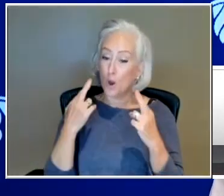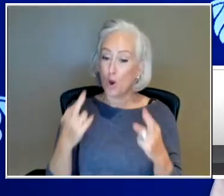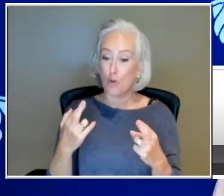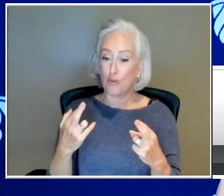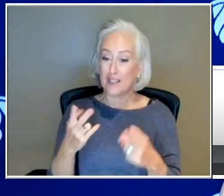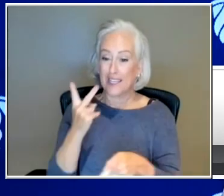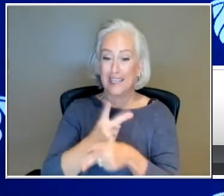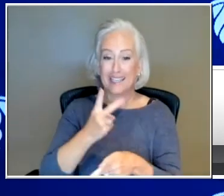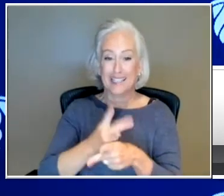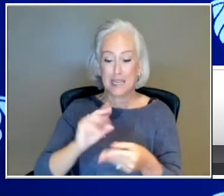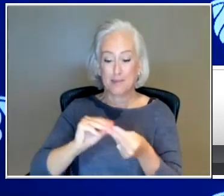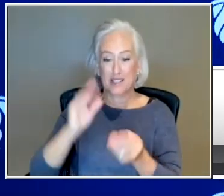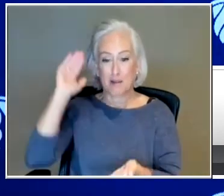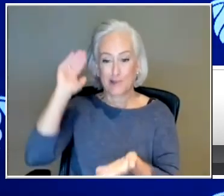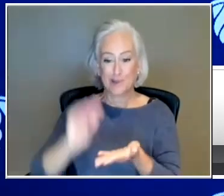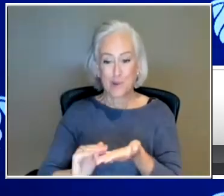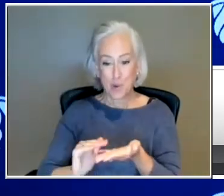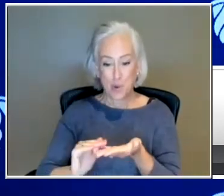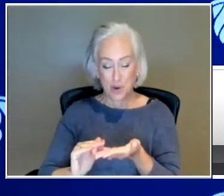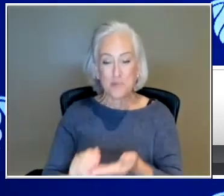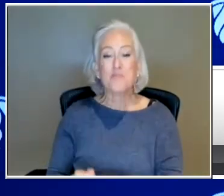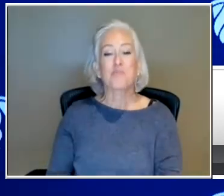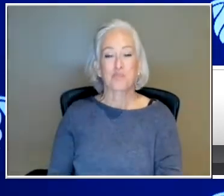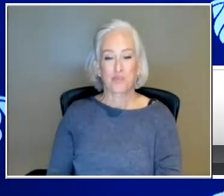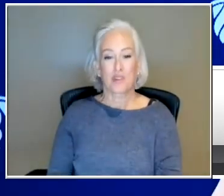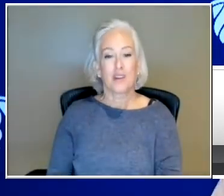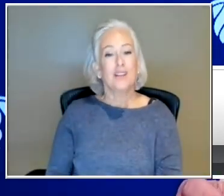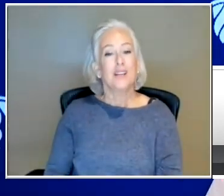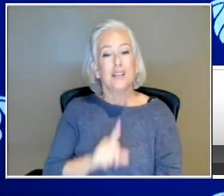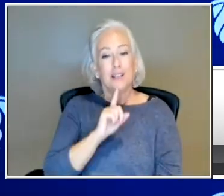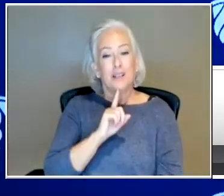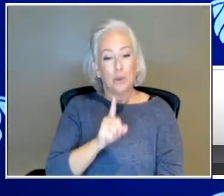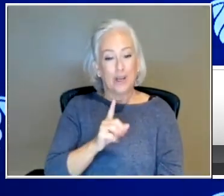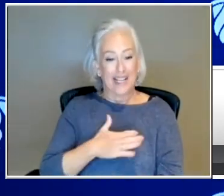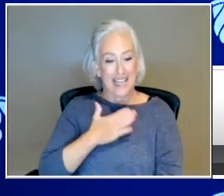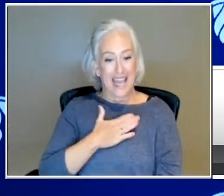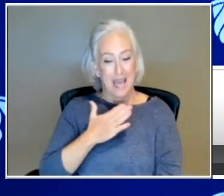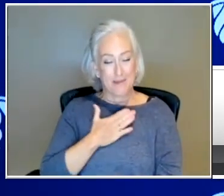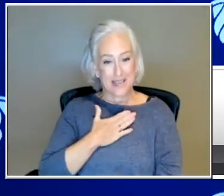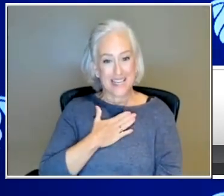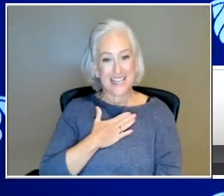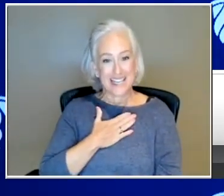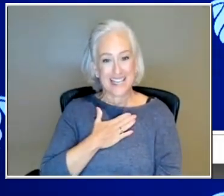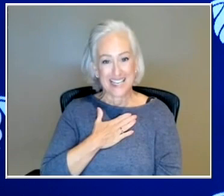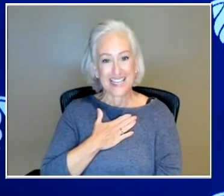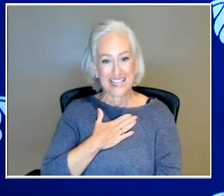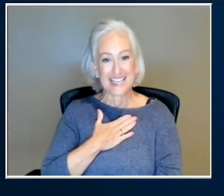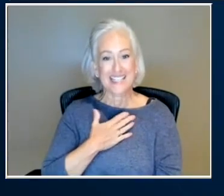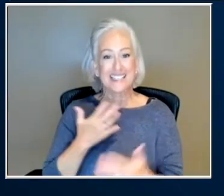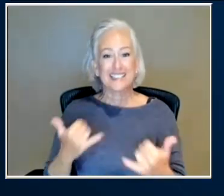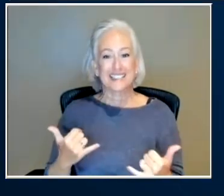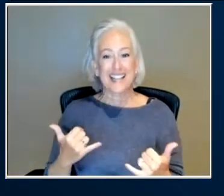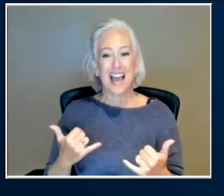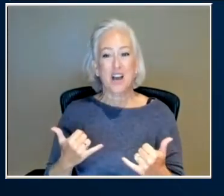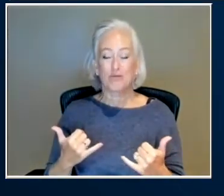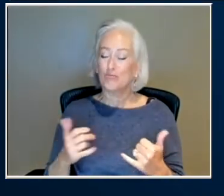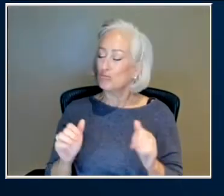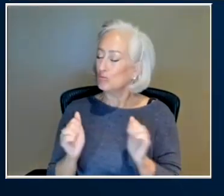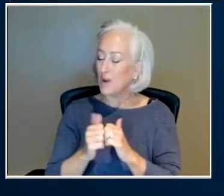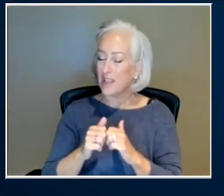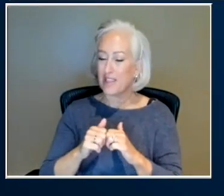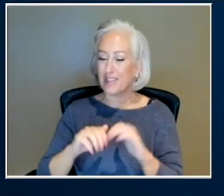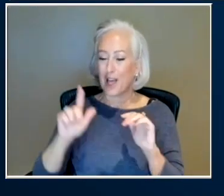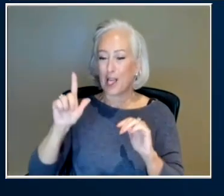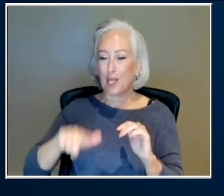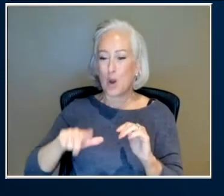numbers low, but I think we're much happier than even when we're up in those low 20s as well. All right, question for you.